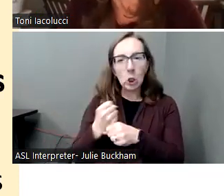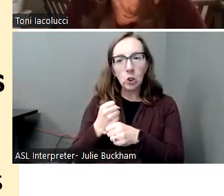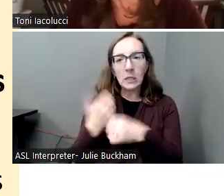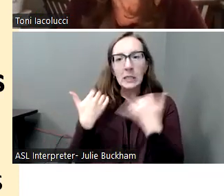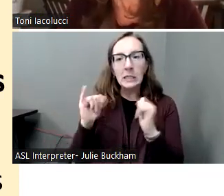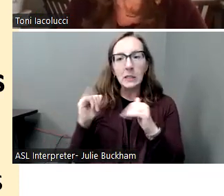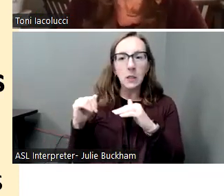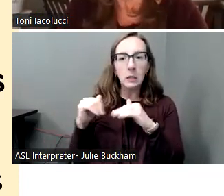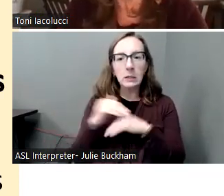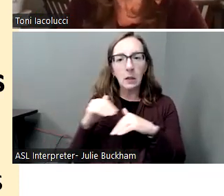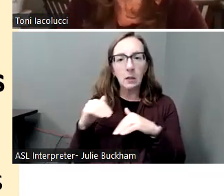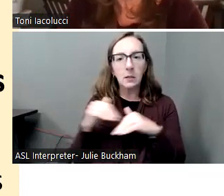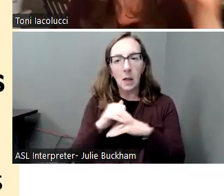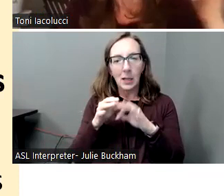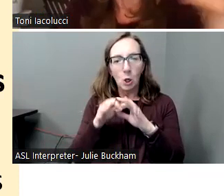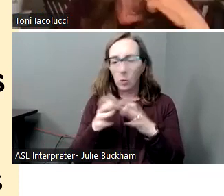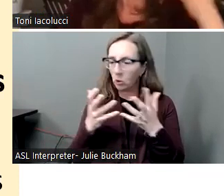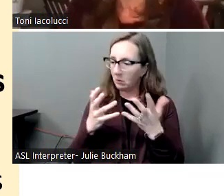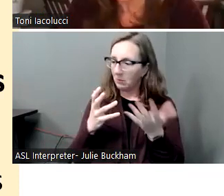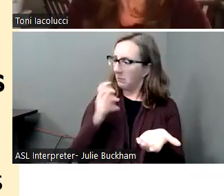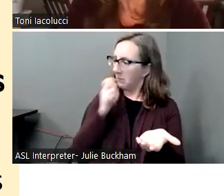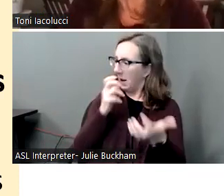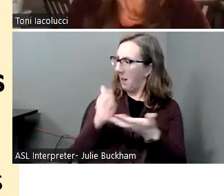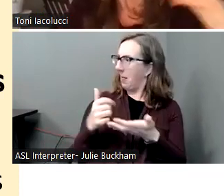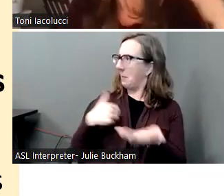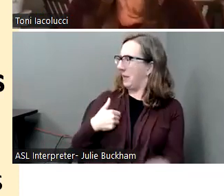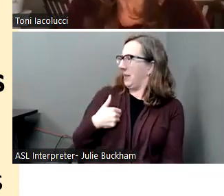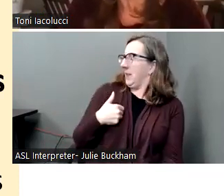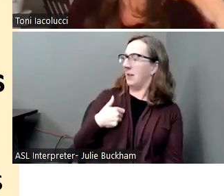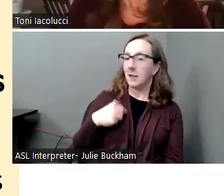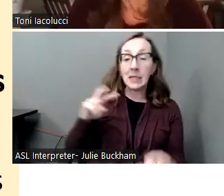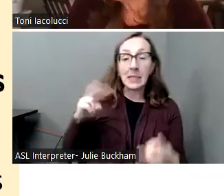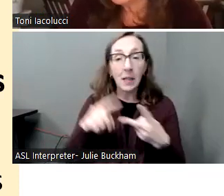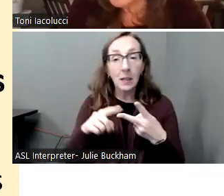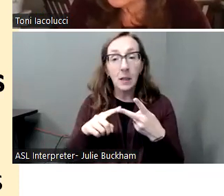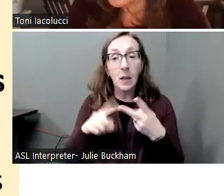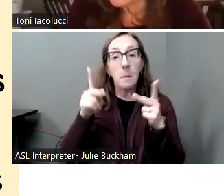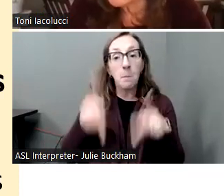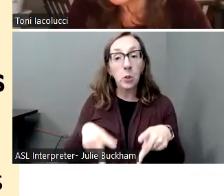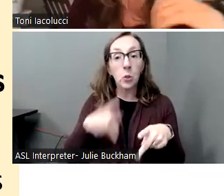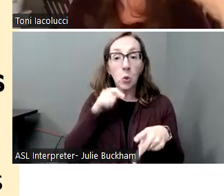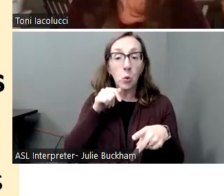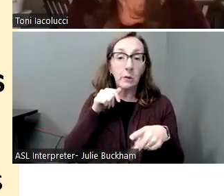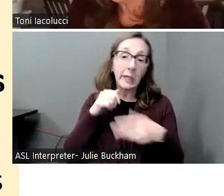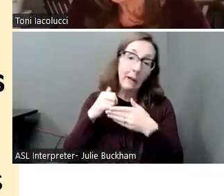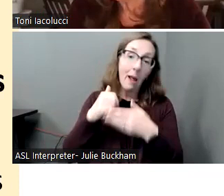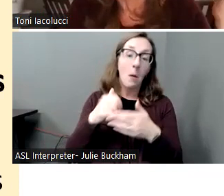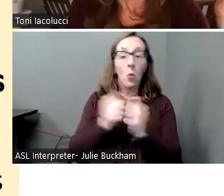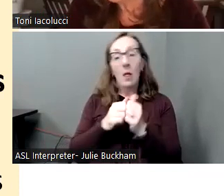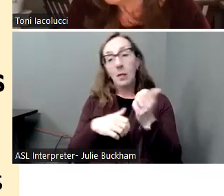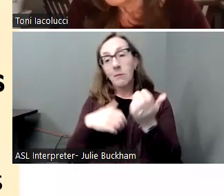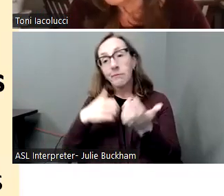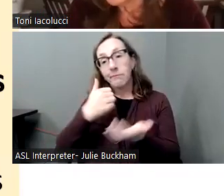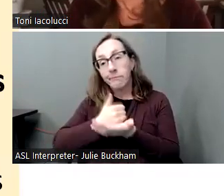interpreters instead of the access that I need. Secondly, find the person in your facility who can help with aids and services. Hospitals